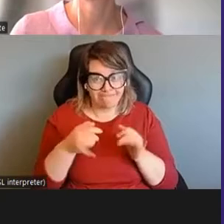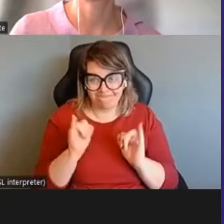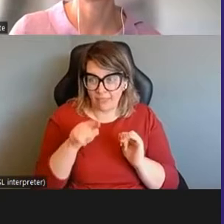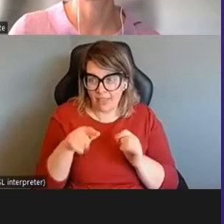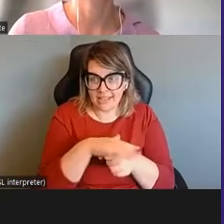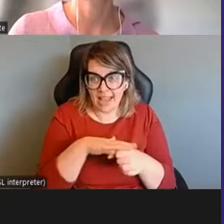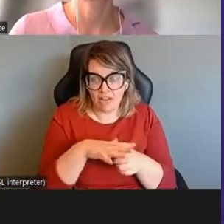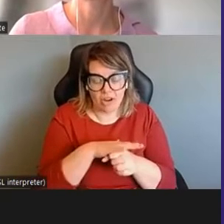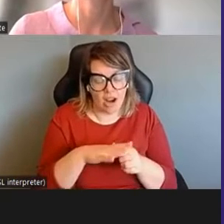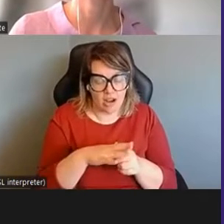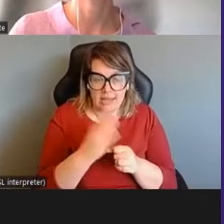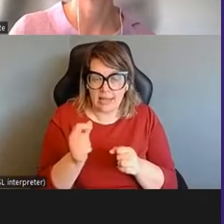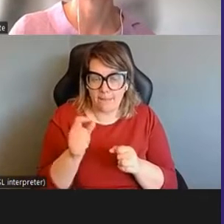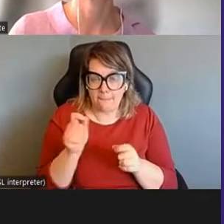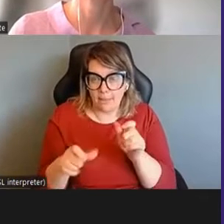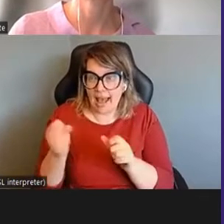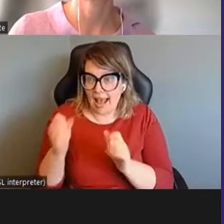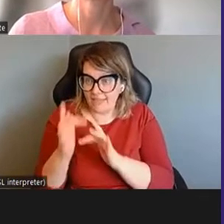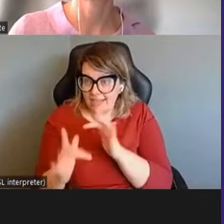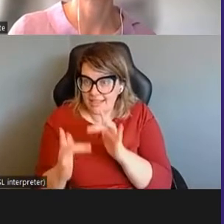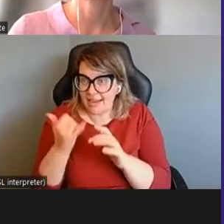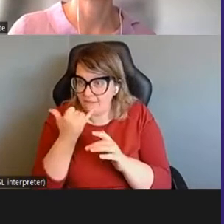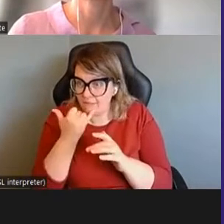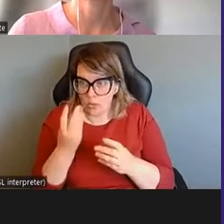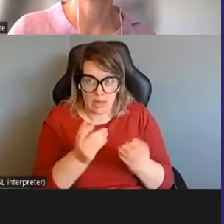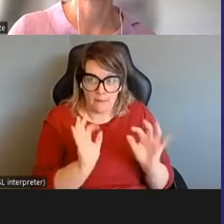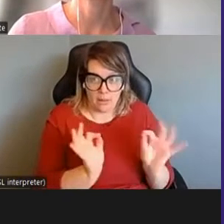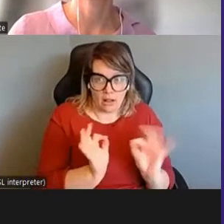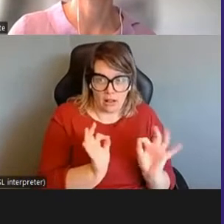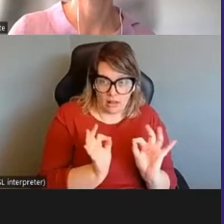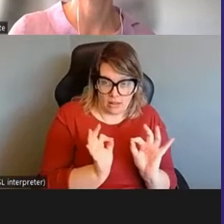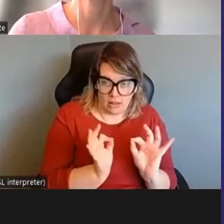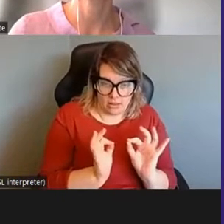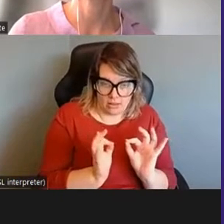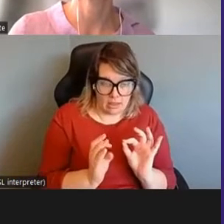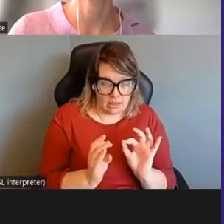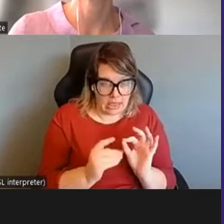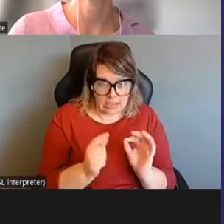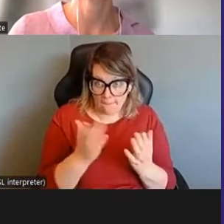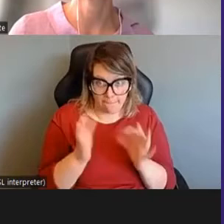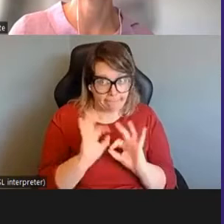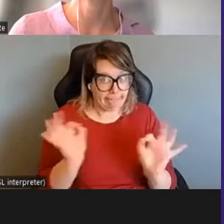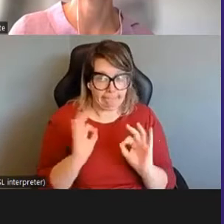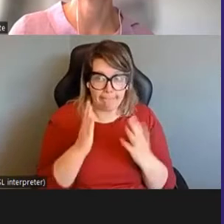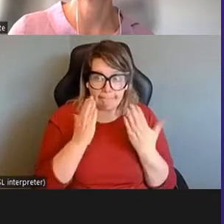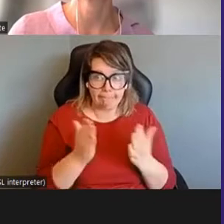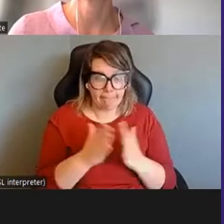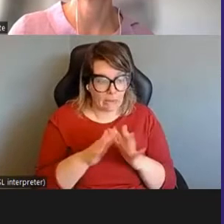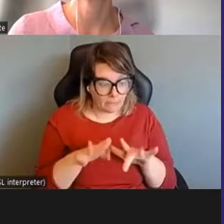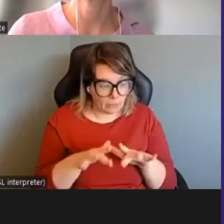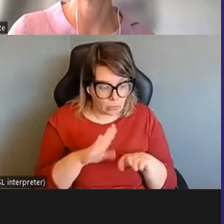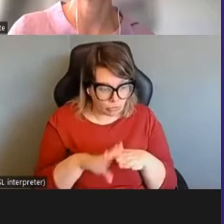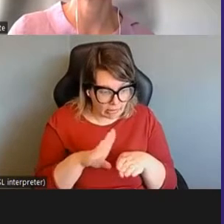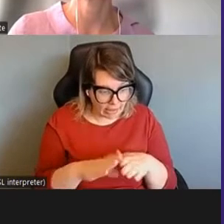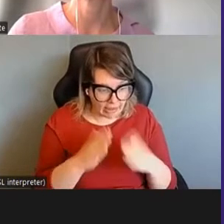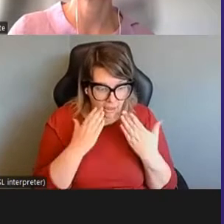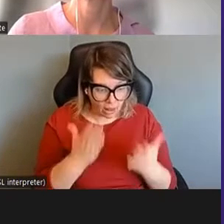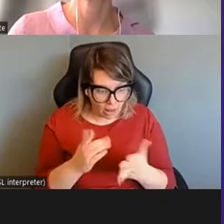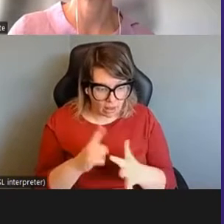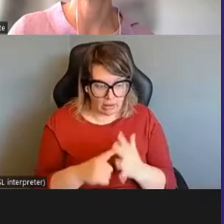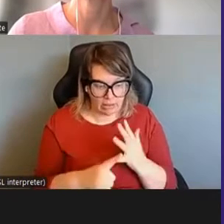had to start at scratch, as in basic computer training, including creating an email account,